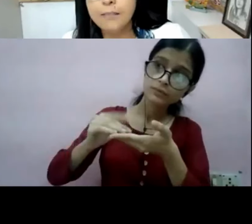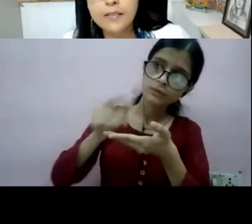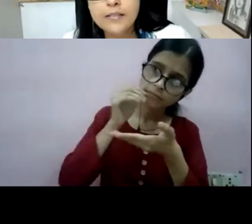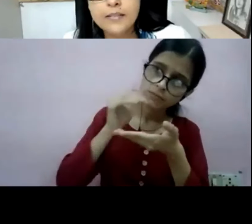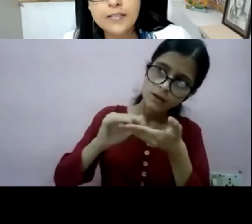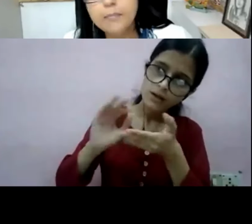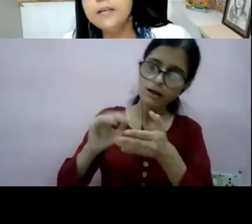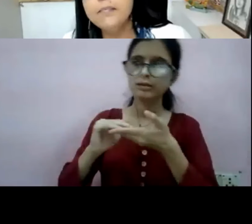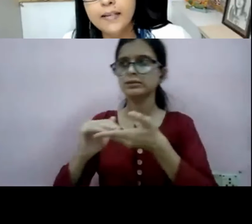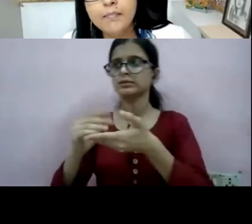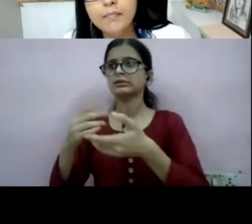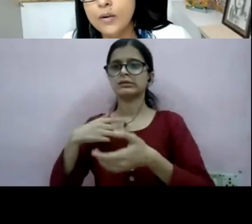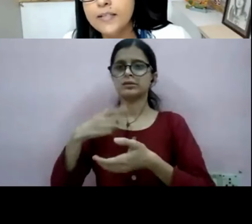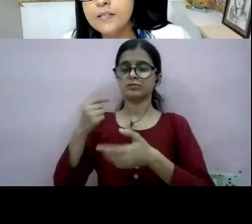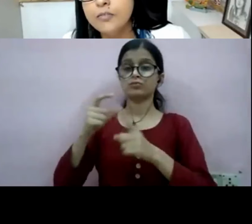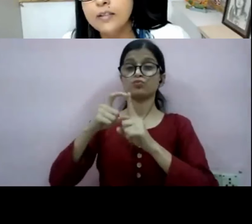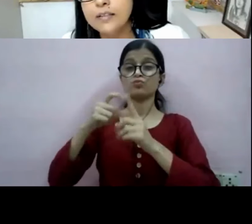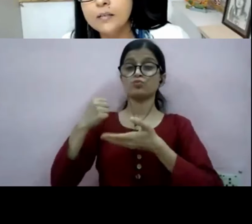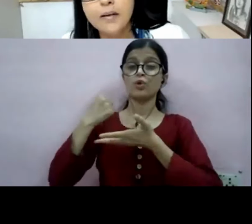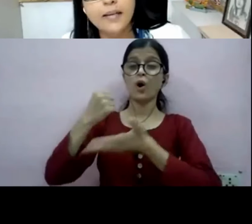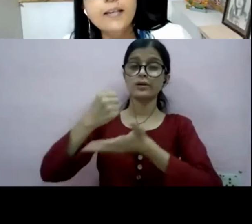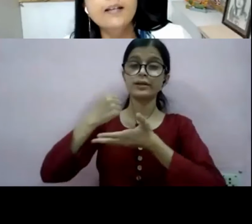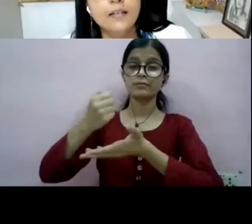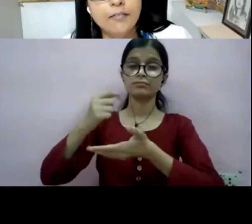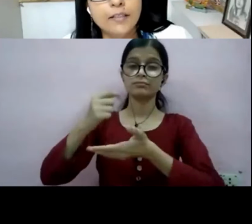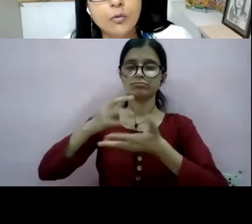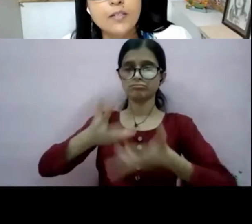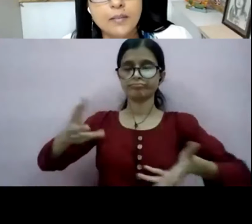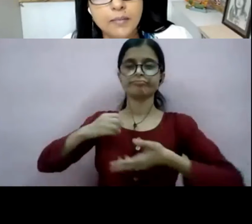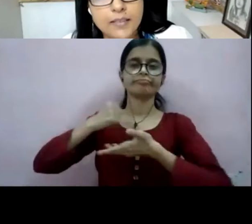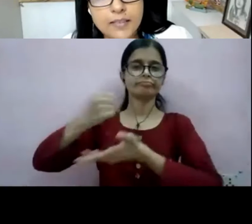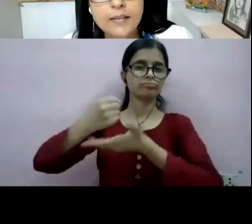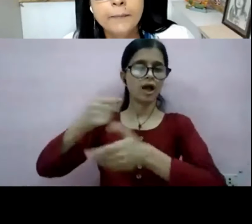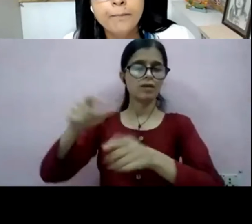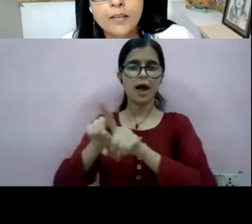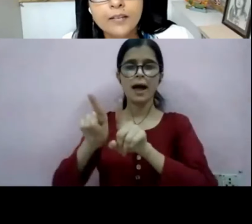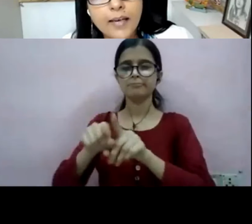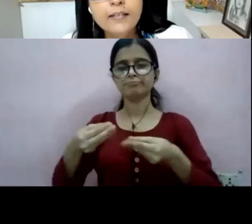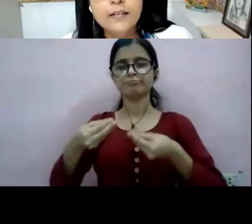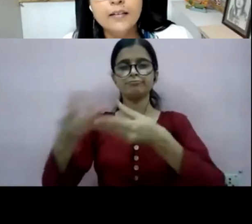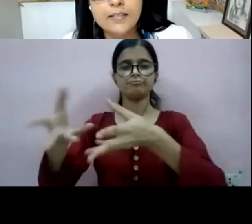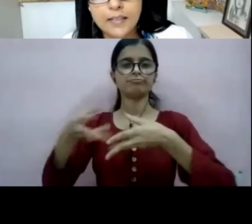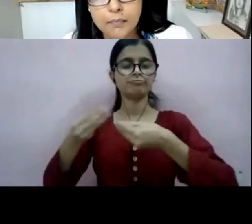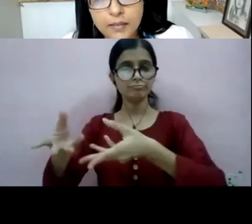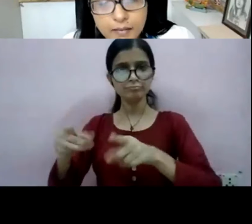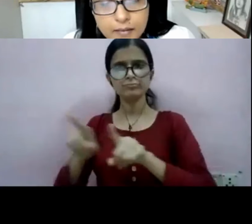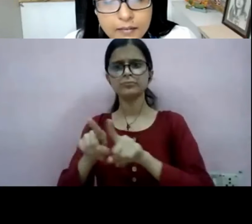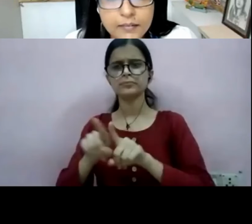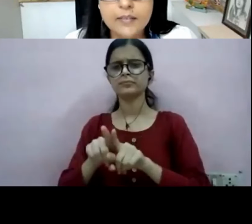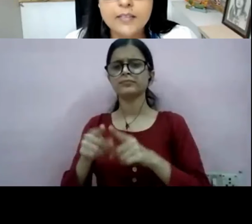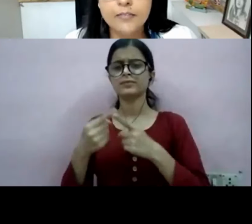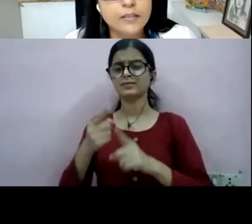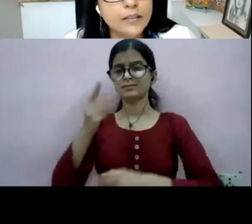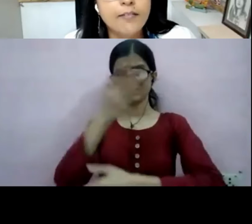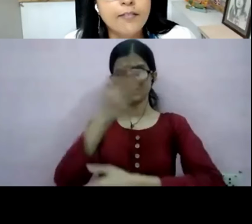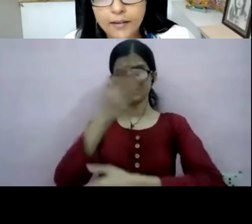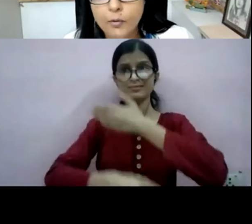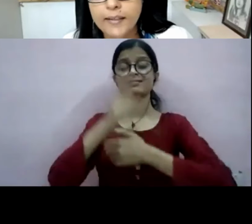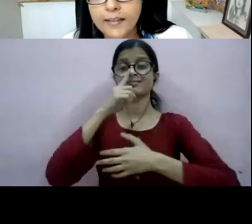it happens, disabled men and boys would rather marry a girl without disability than a disabled girl, thus